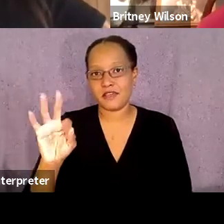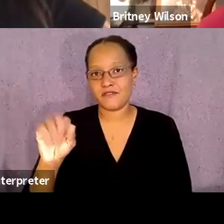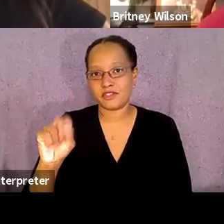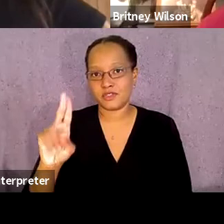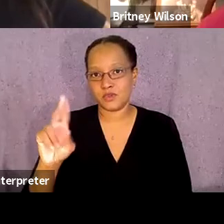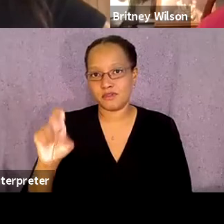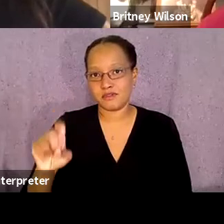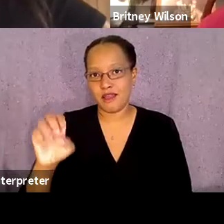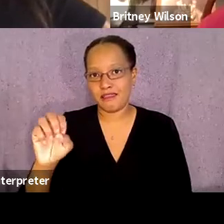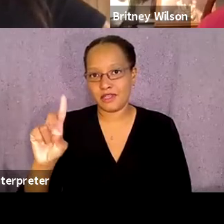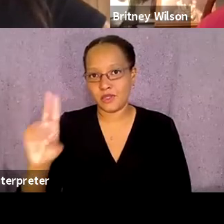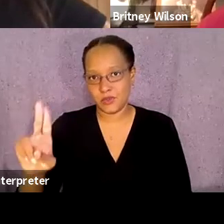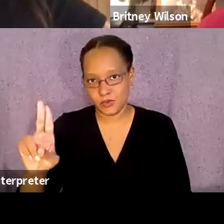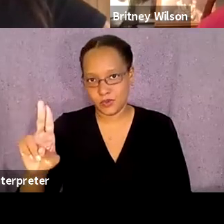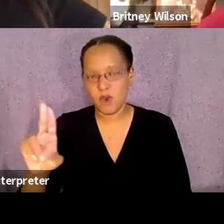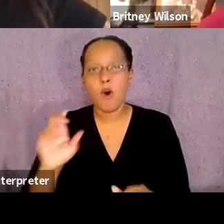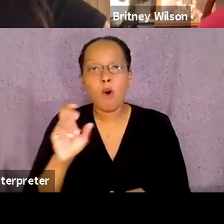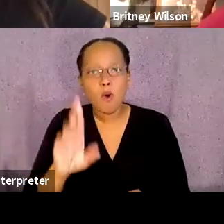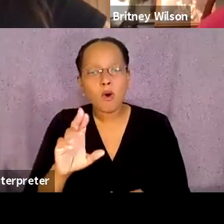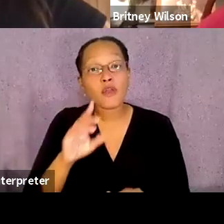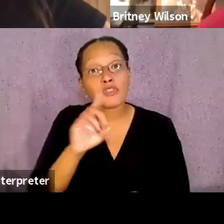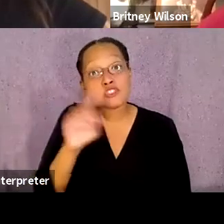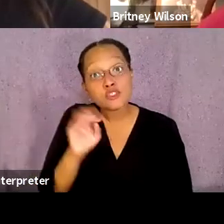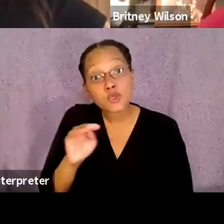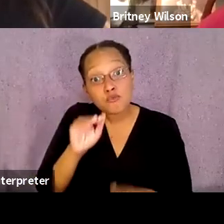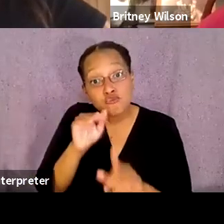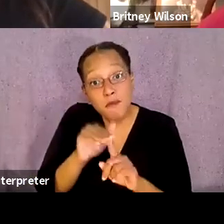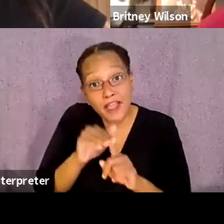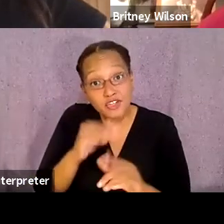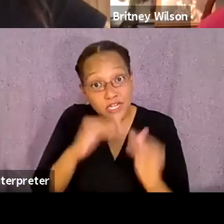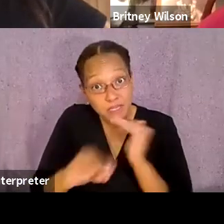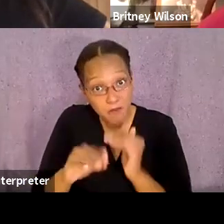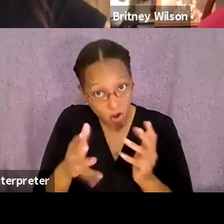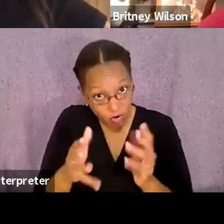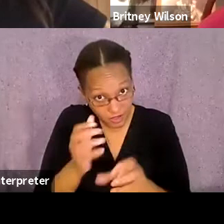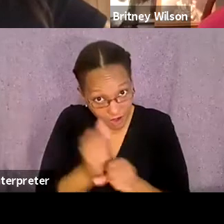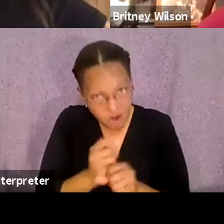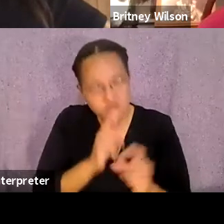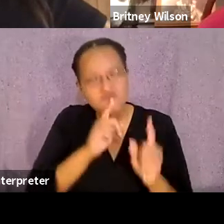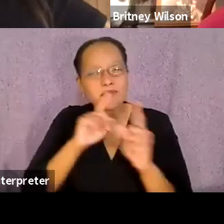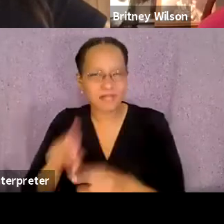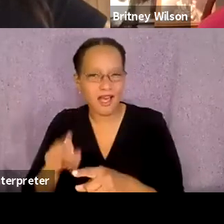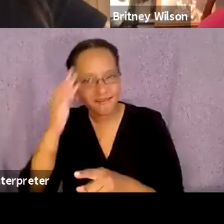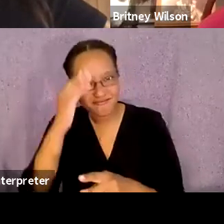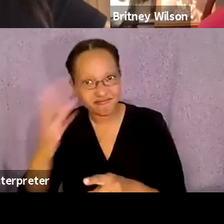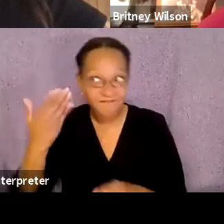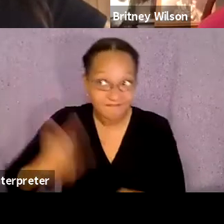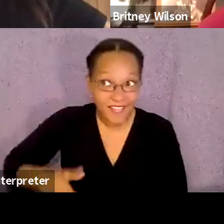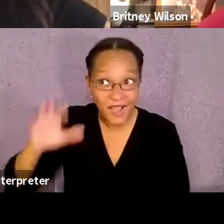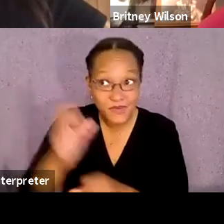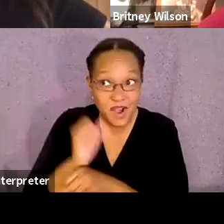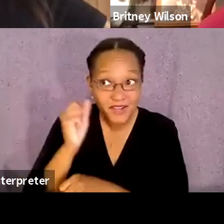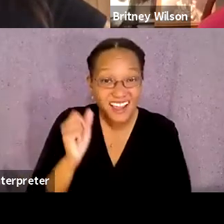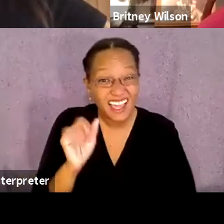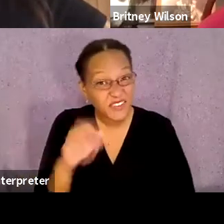sfsu.edu. Or again, you can reply to the Zoom reminder email that you would have gotten. If you did not receive a book winner, if you were not a